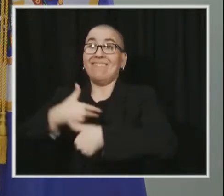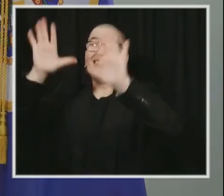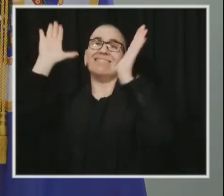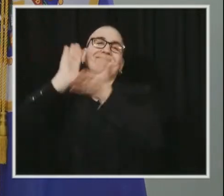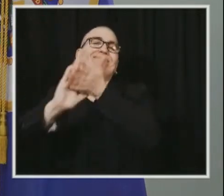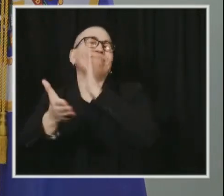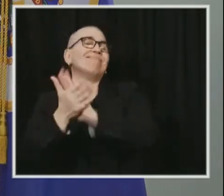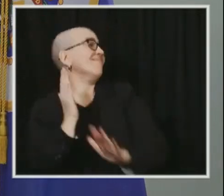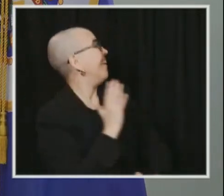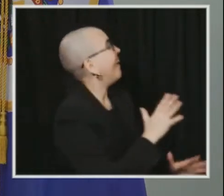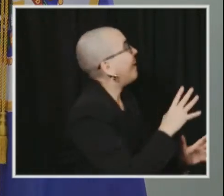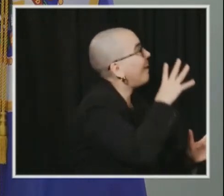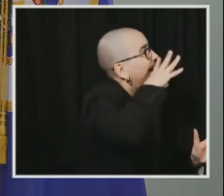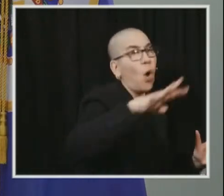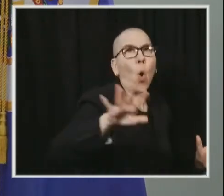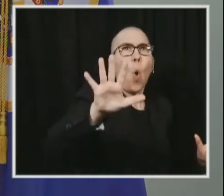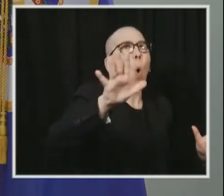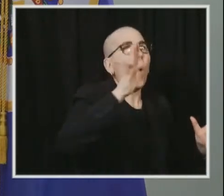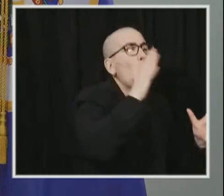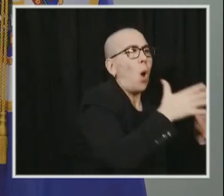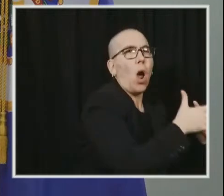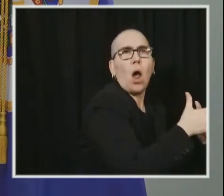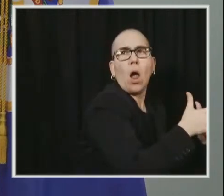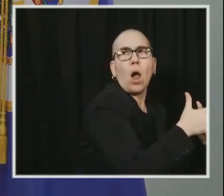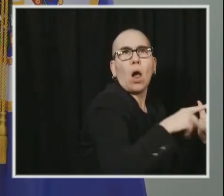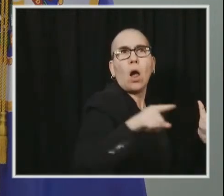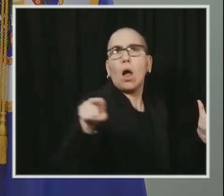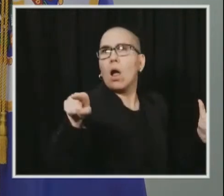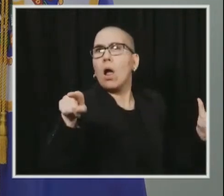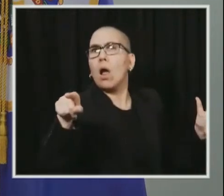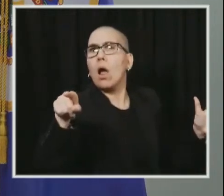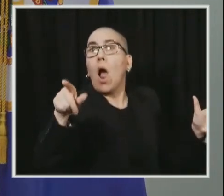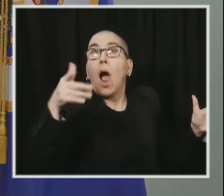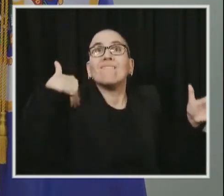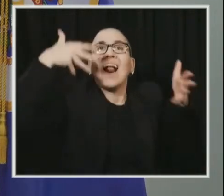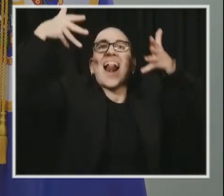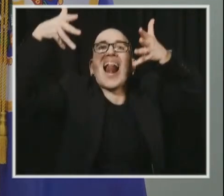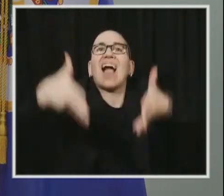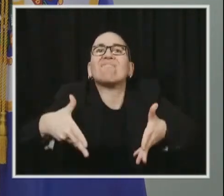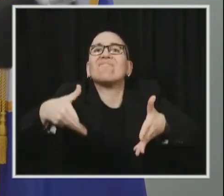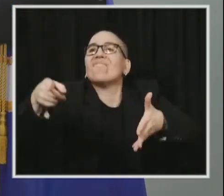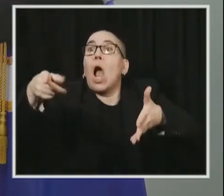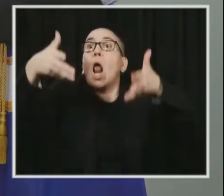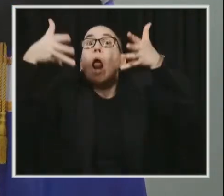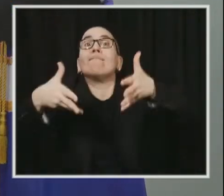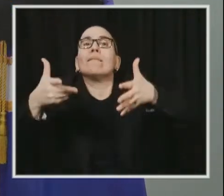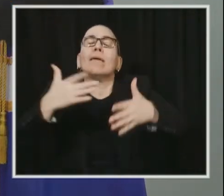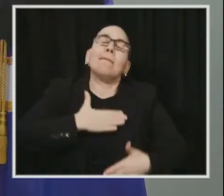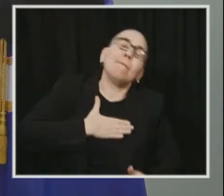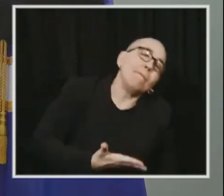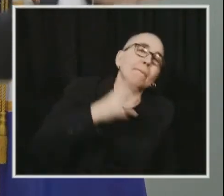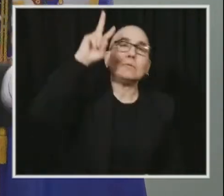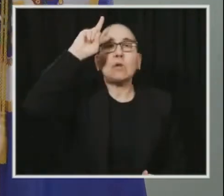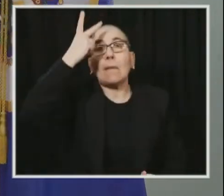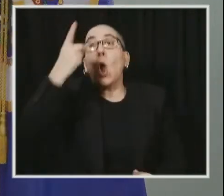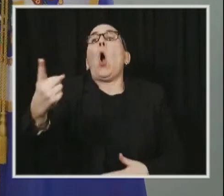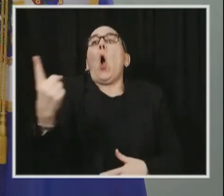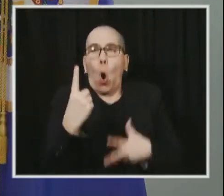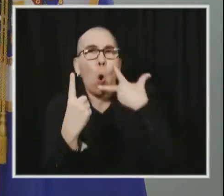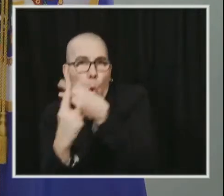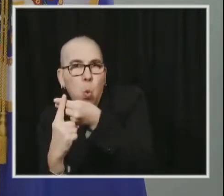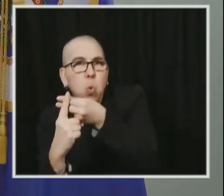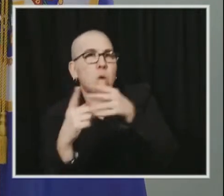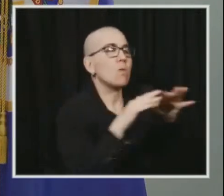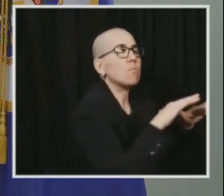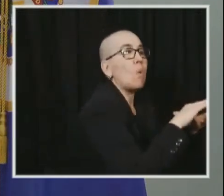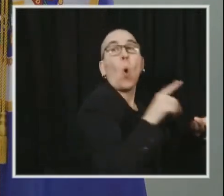to 70%. That lane will continue on at 65 miles an hour, and we will merge in another lane because we have more vaccines, and that